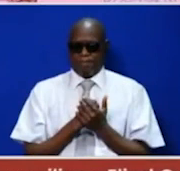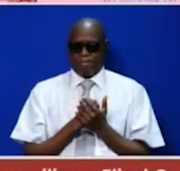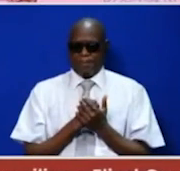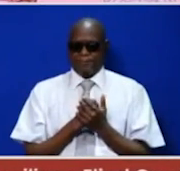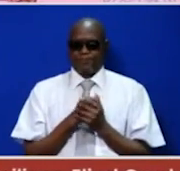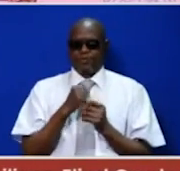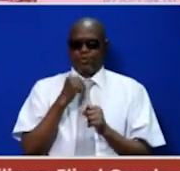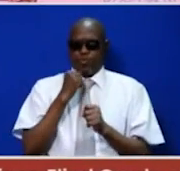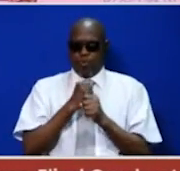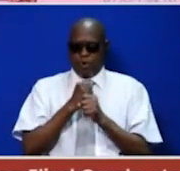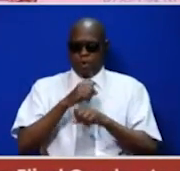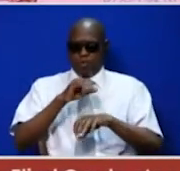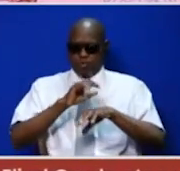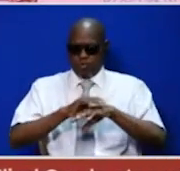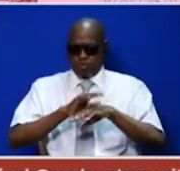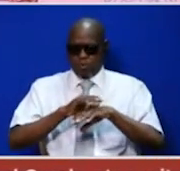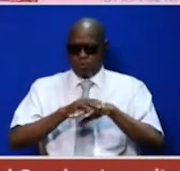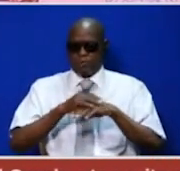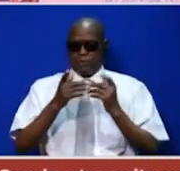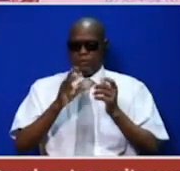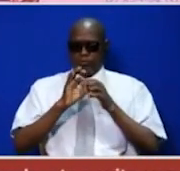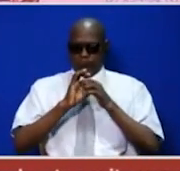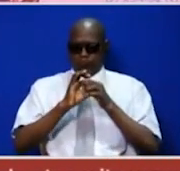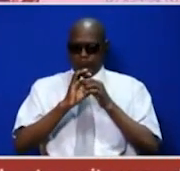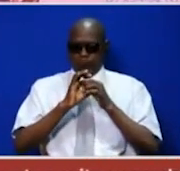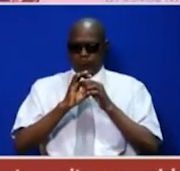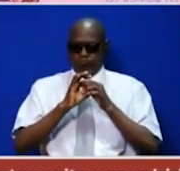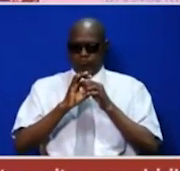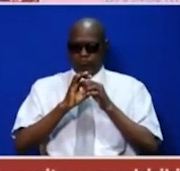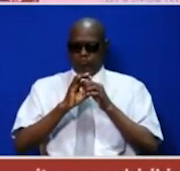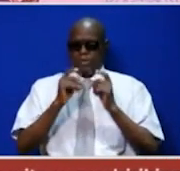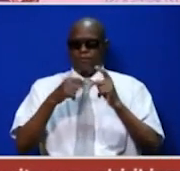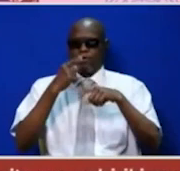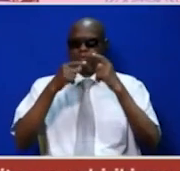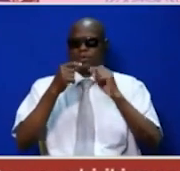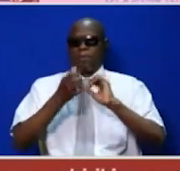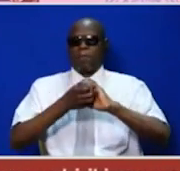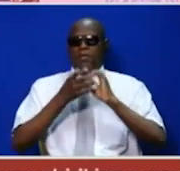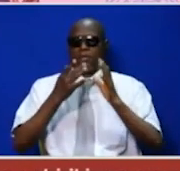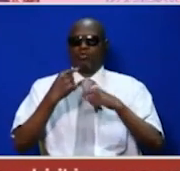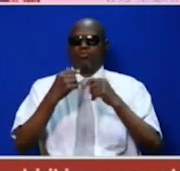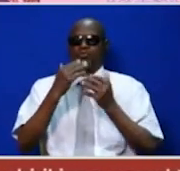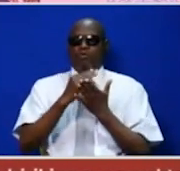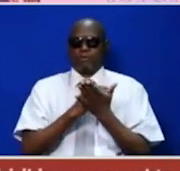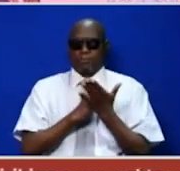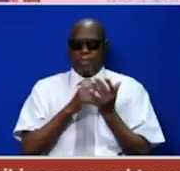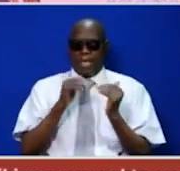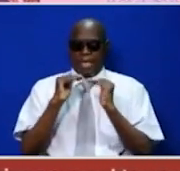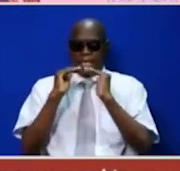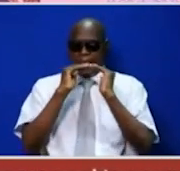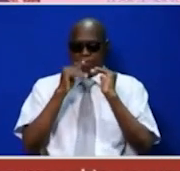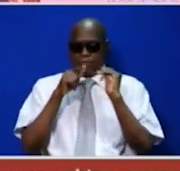to efficiency and seamless coordination of development partners programs. At this level,